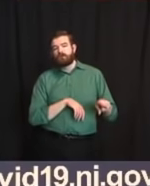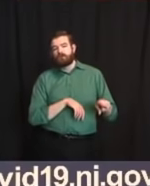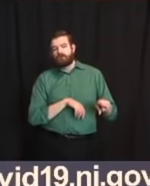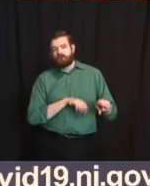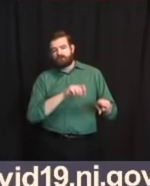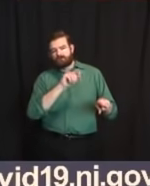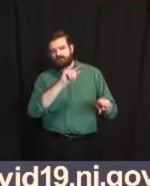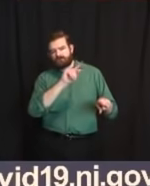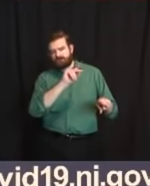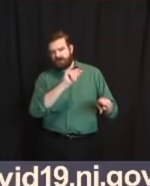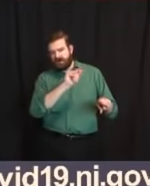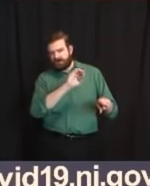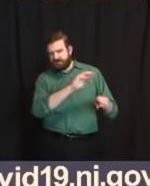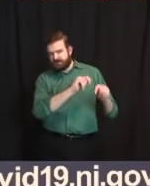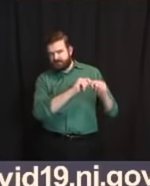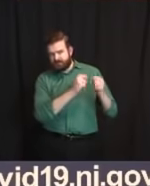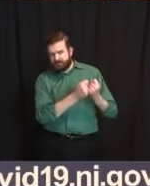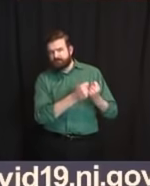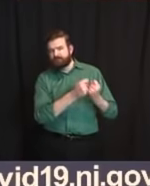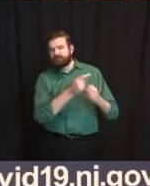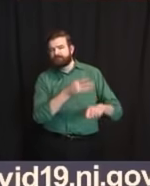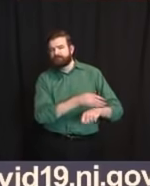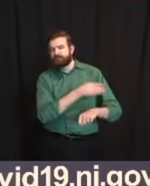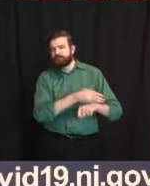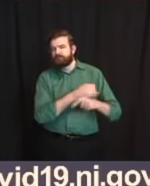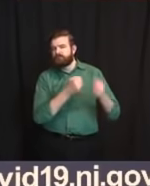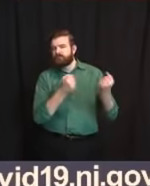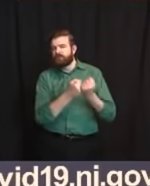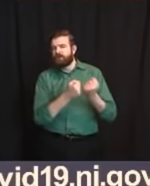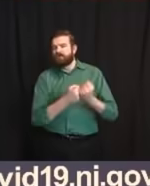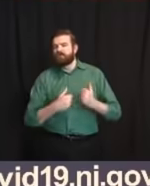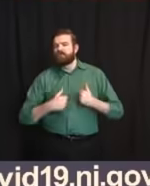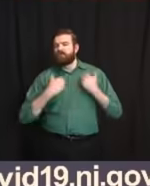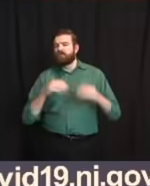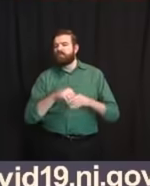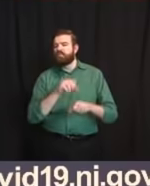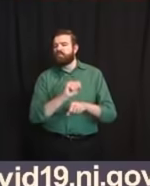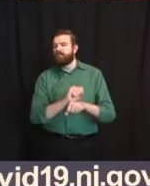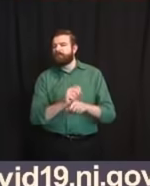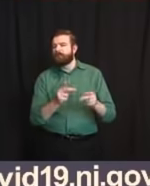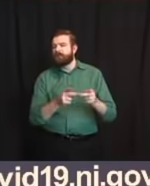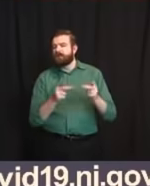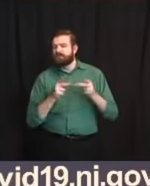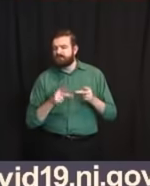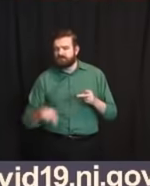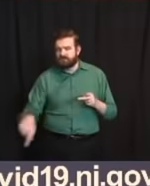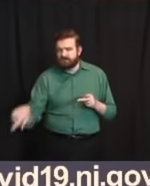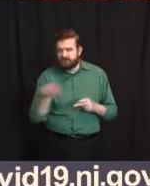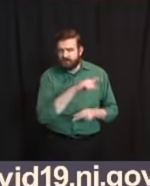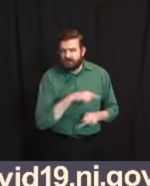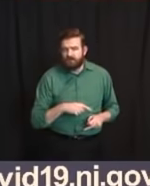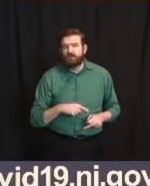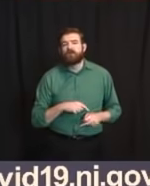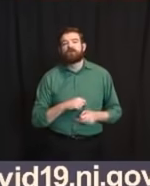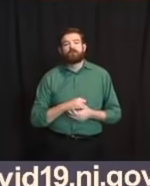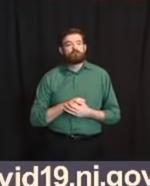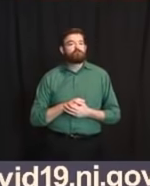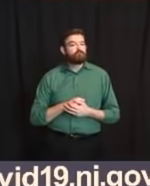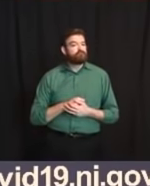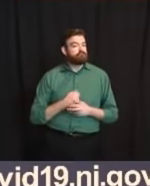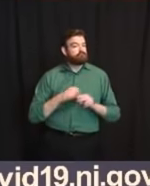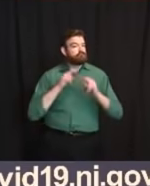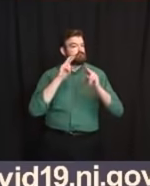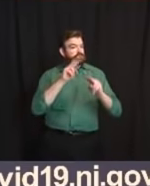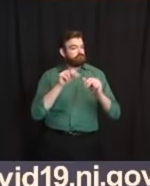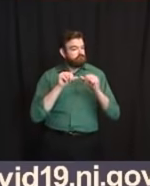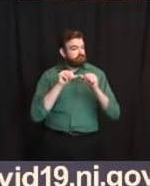meaningful reforms to support survivors in the workplace. We look forward to continuing our work on these issues to make New Jersey a